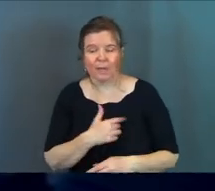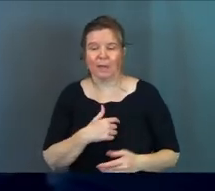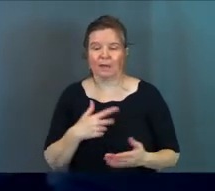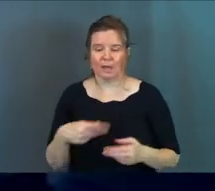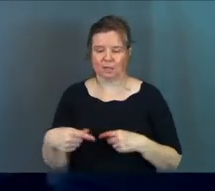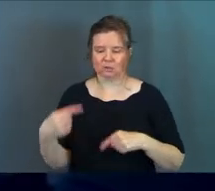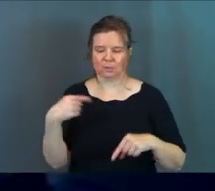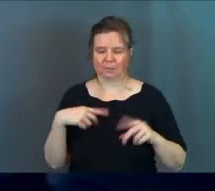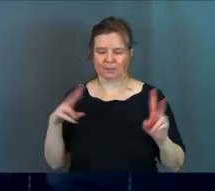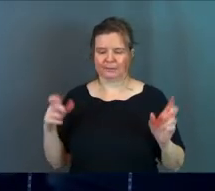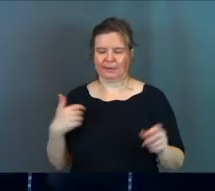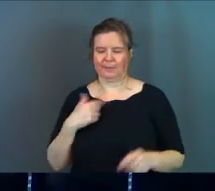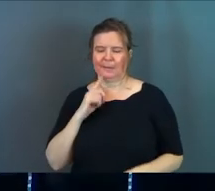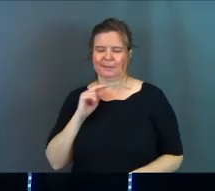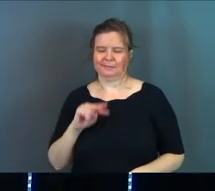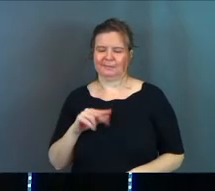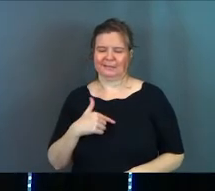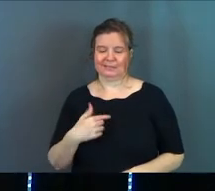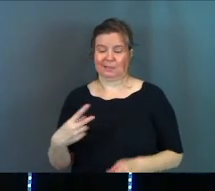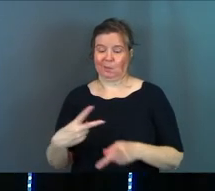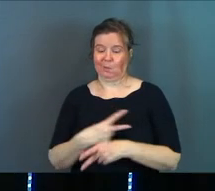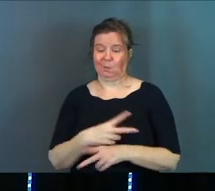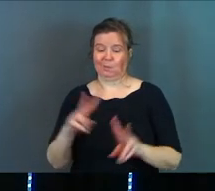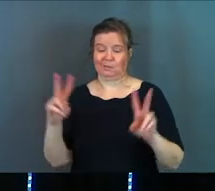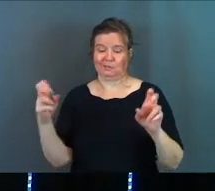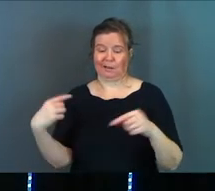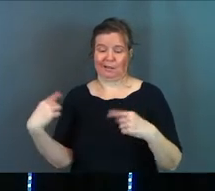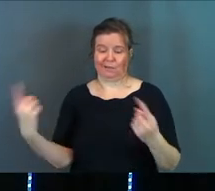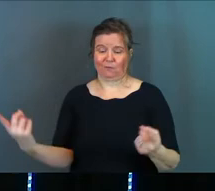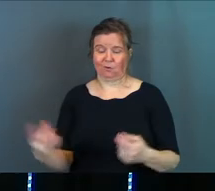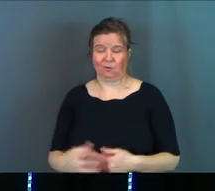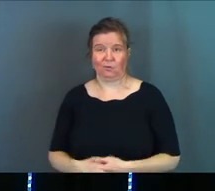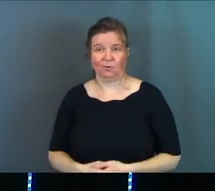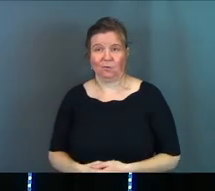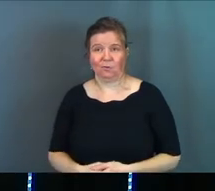And I stood back from the title and I'm like, this is the worst sermon title ever.